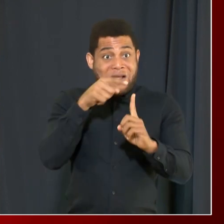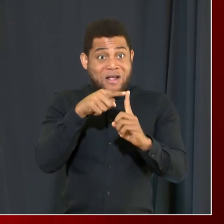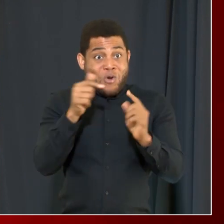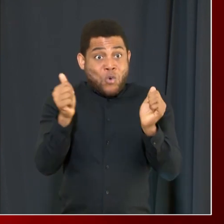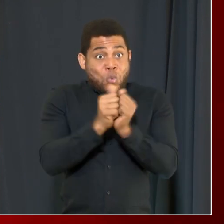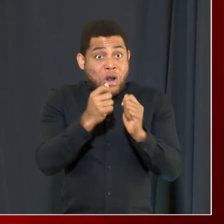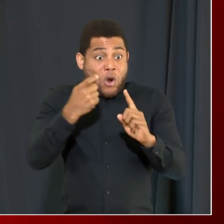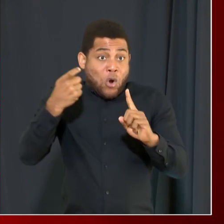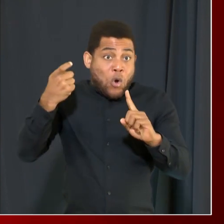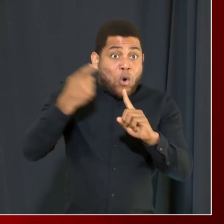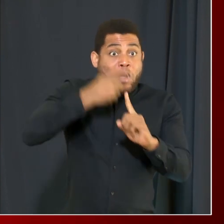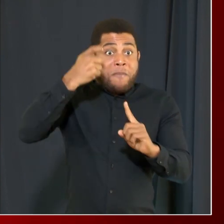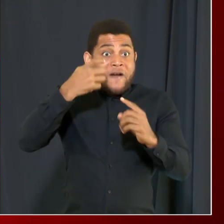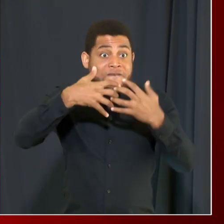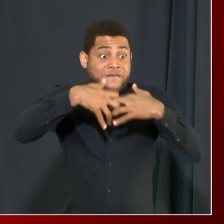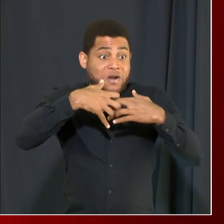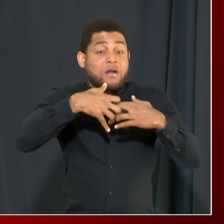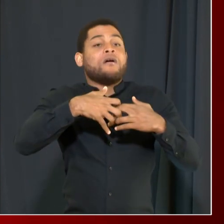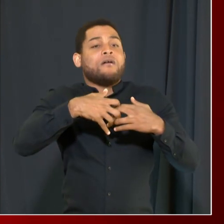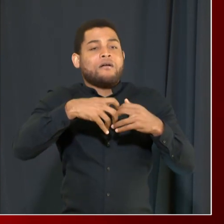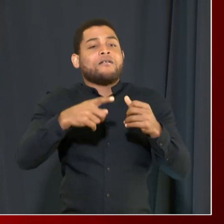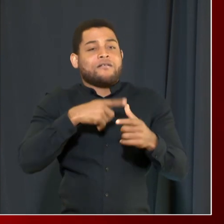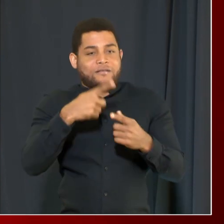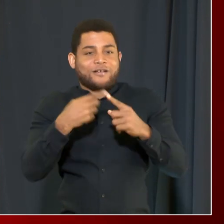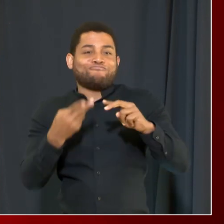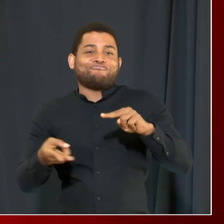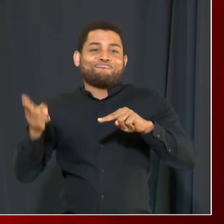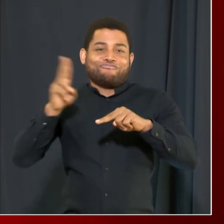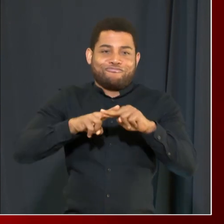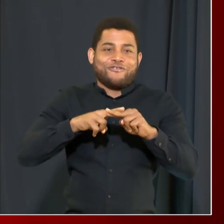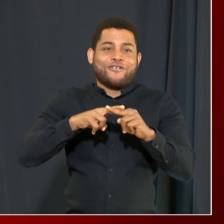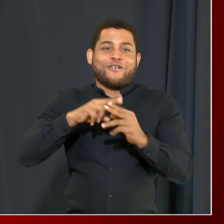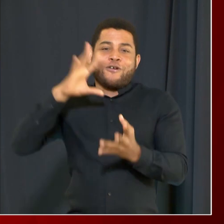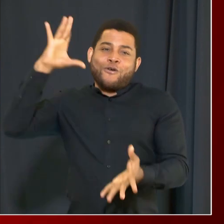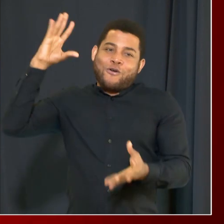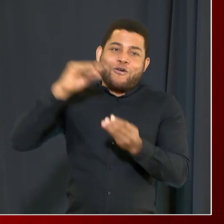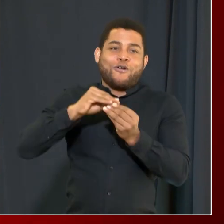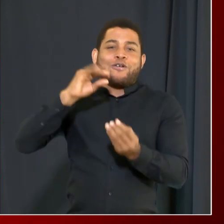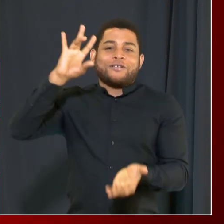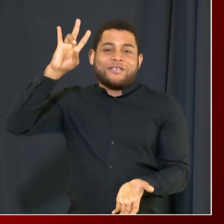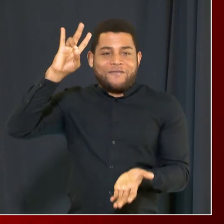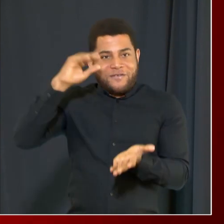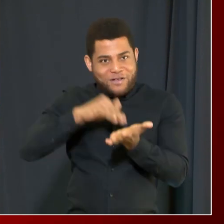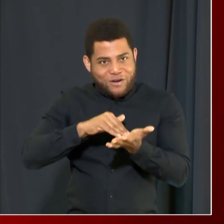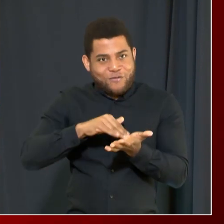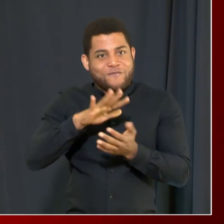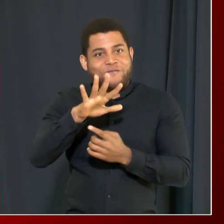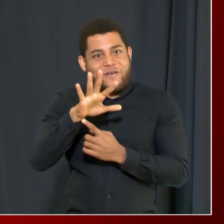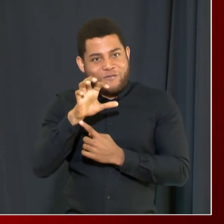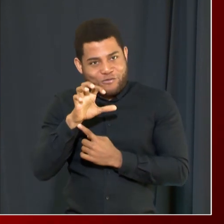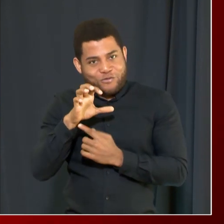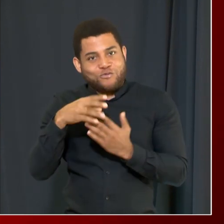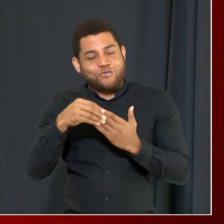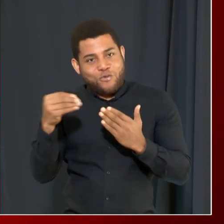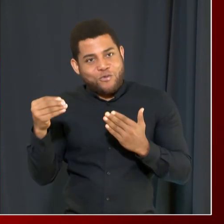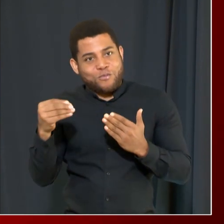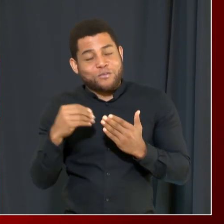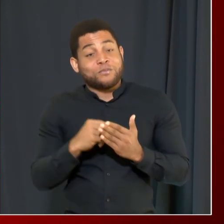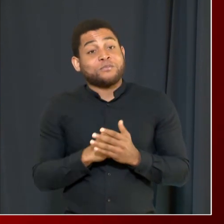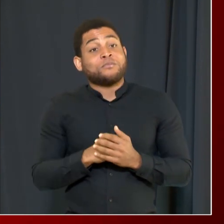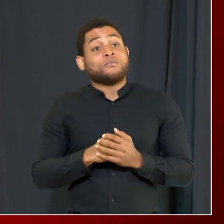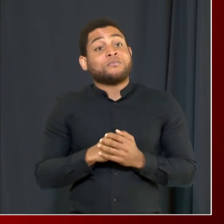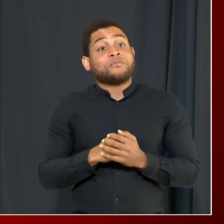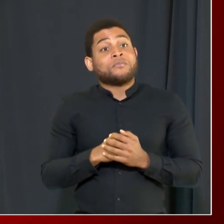to $5,000 for a total possible reward of $7,500. We are always looking for